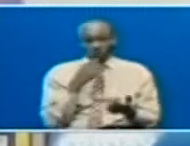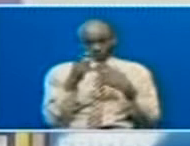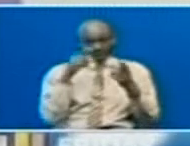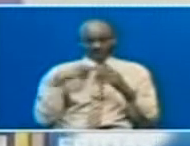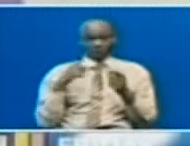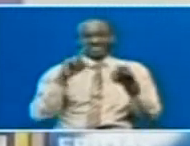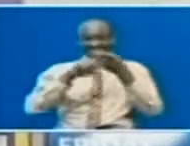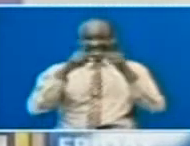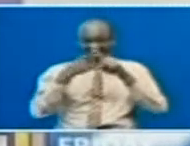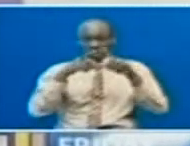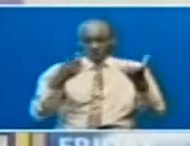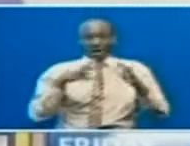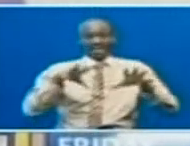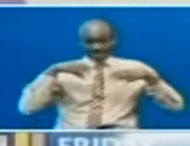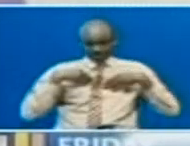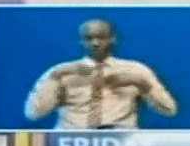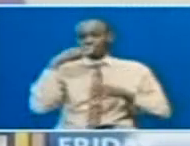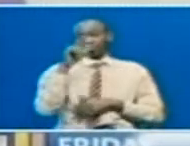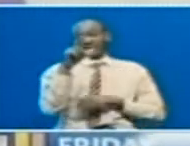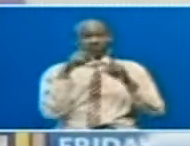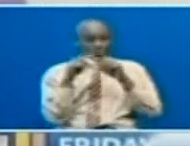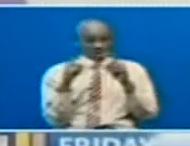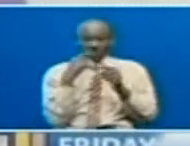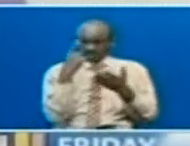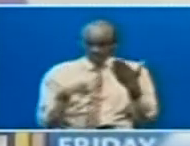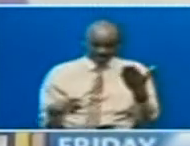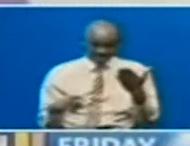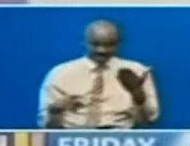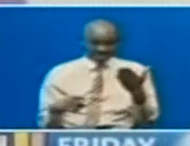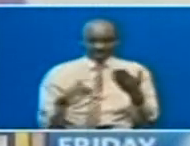the standard or acceptable pronunciation of this word, uh-huh. we say